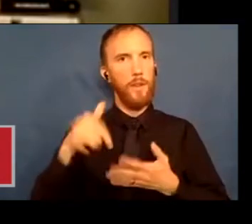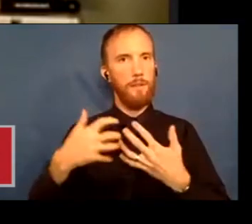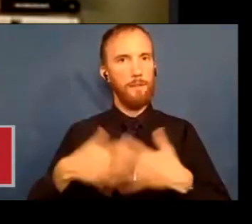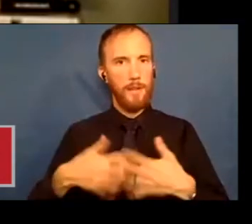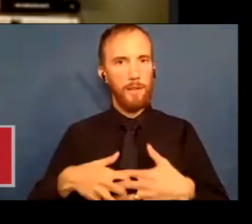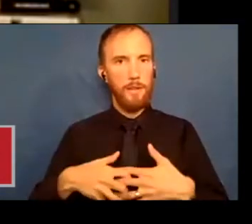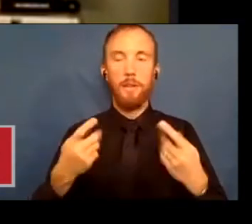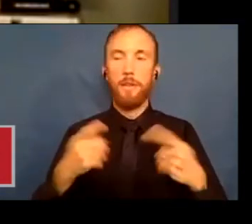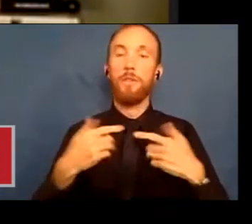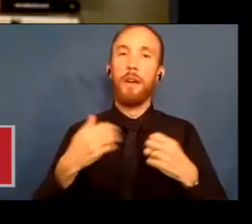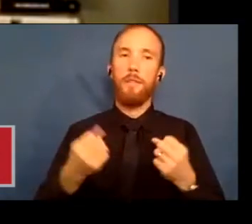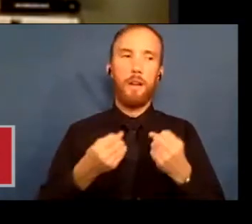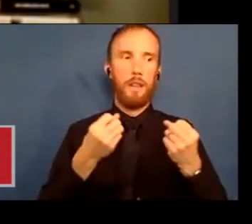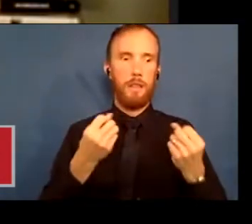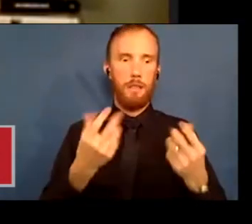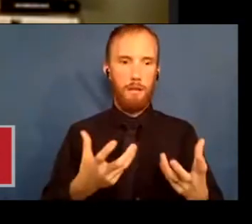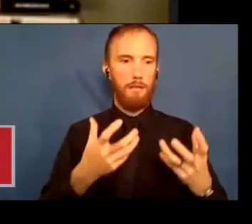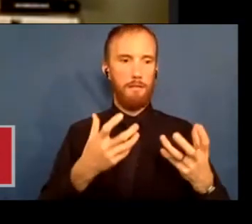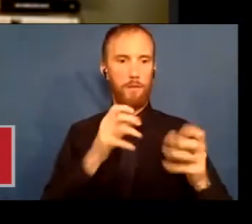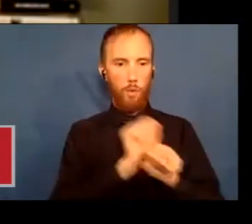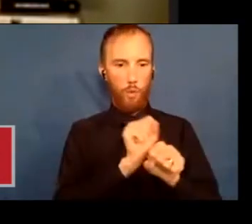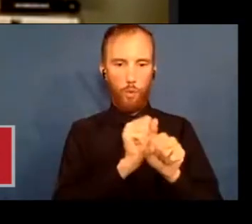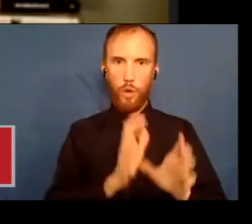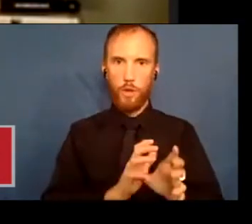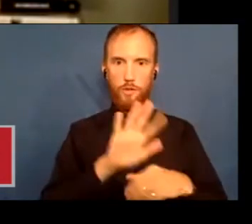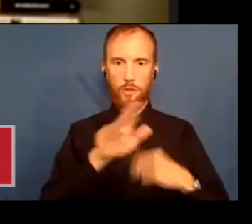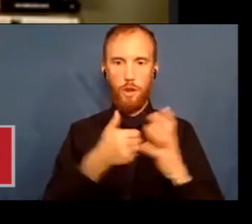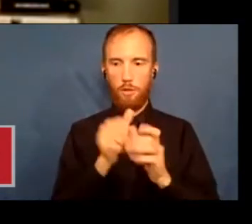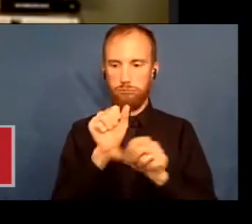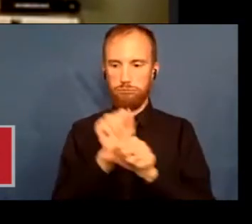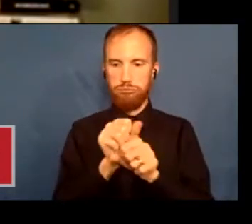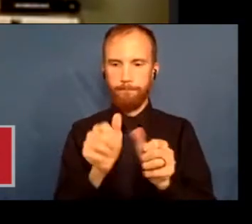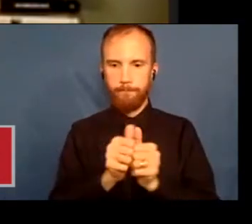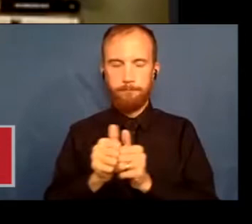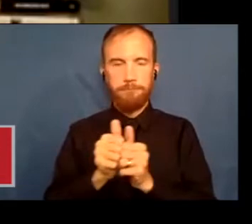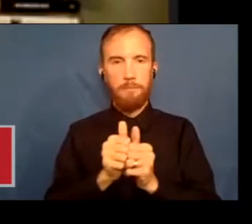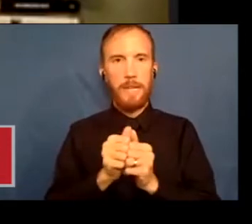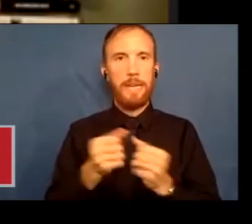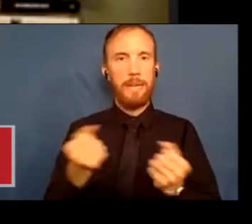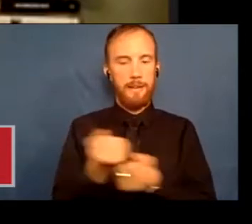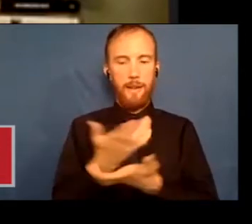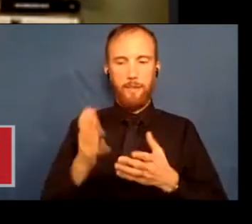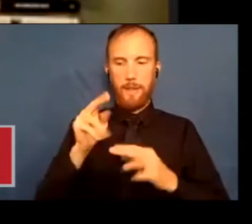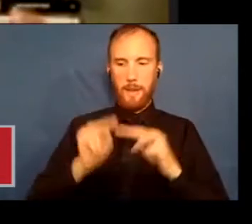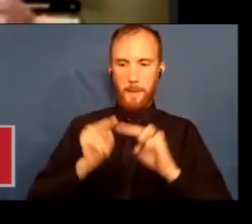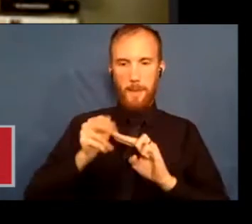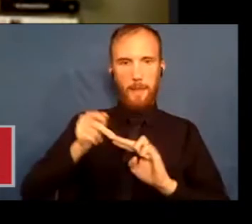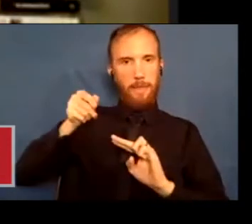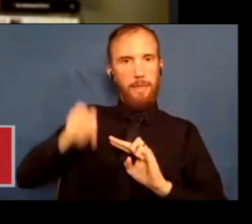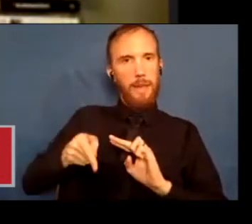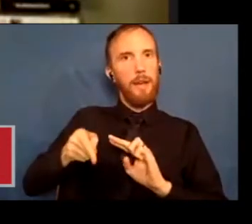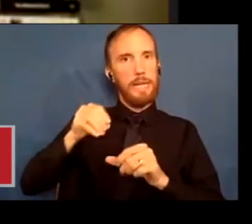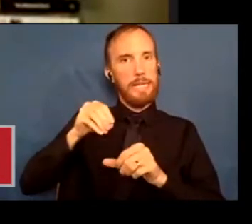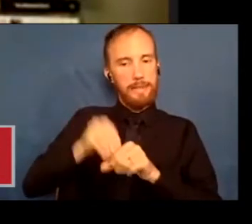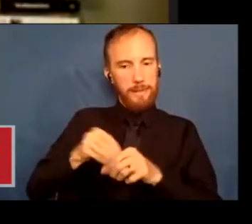workers, and everything essentially was built in that factory. So in